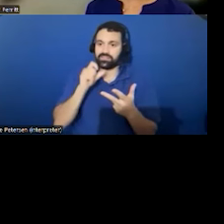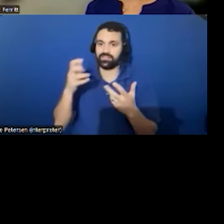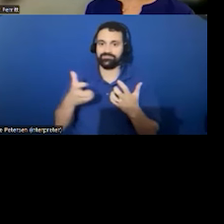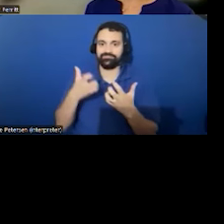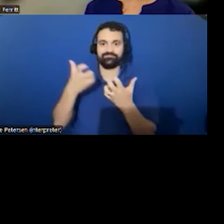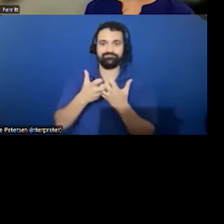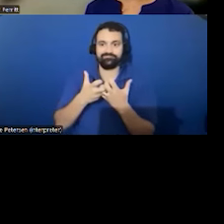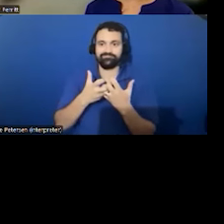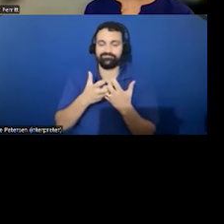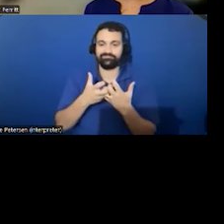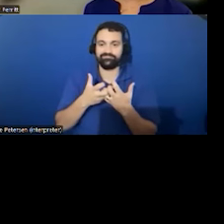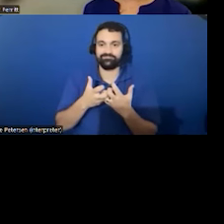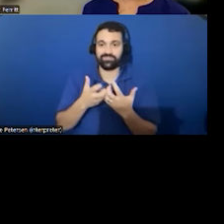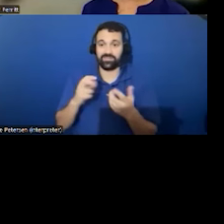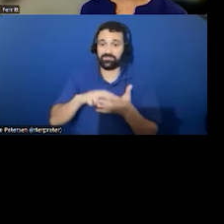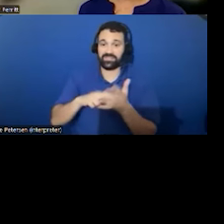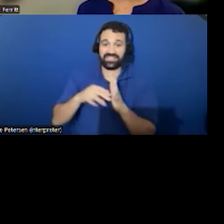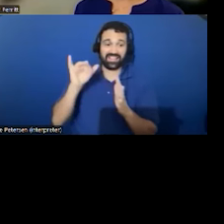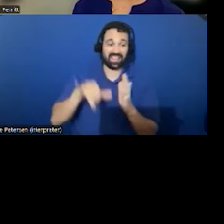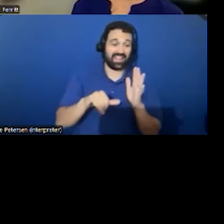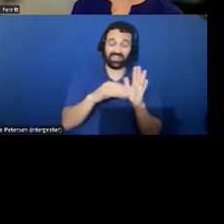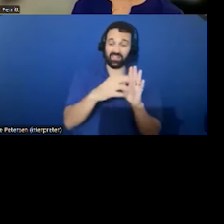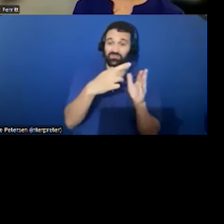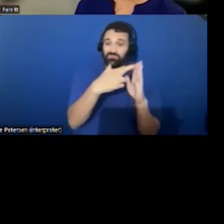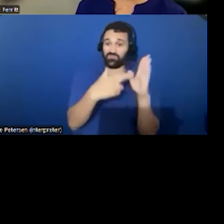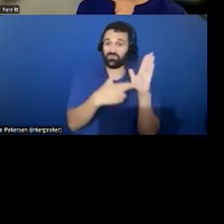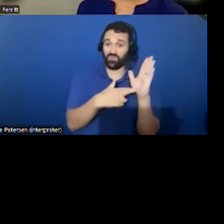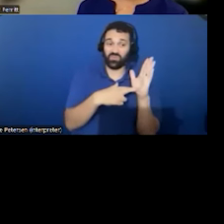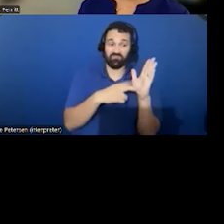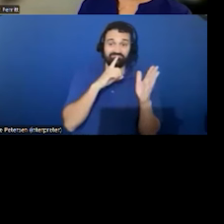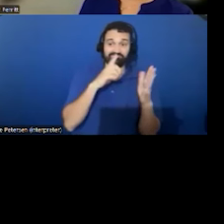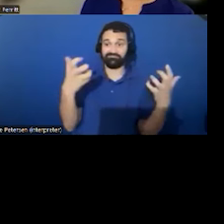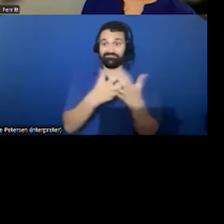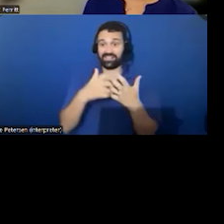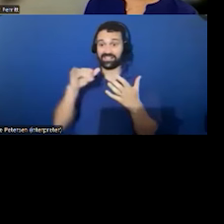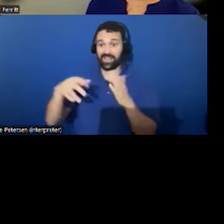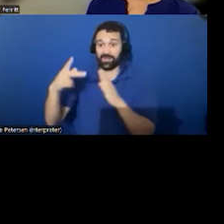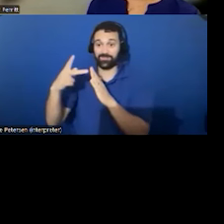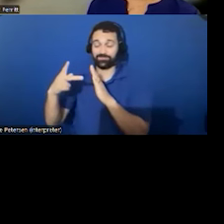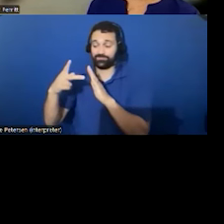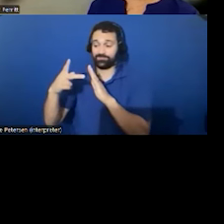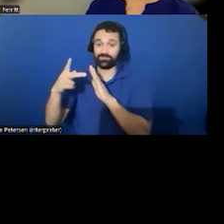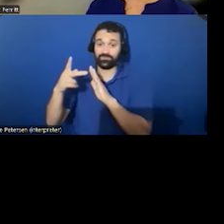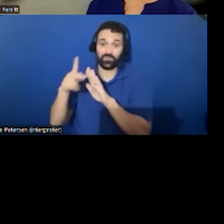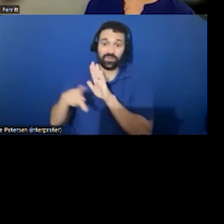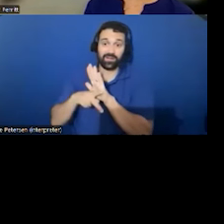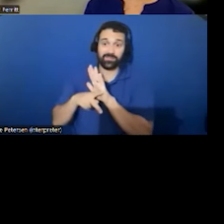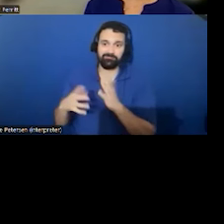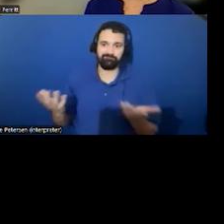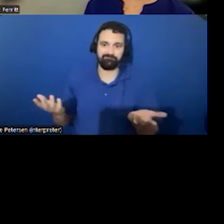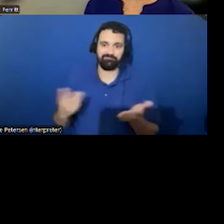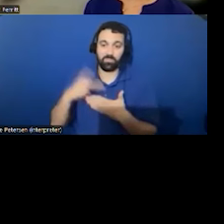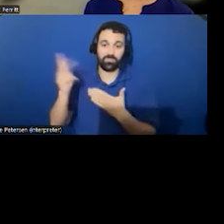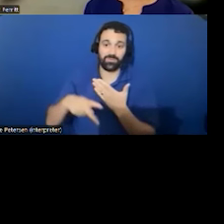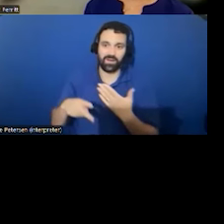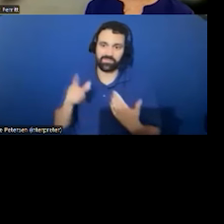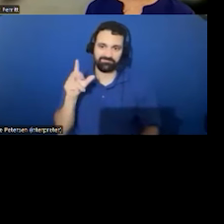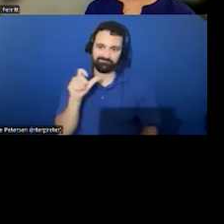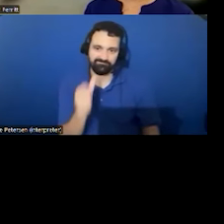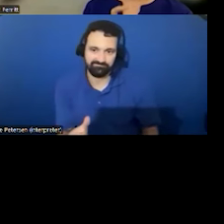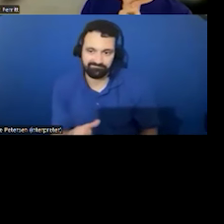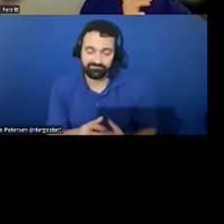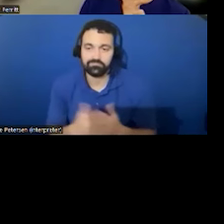standard applies to that particular program. And that might be an example of that might be,